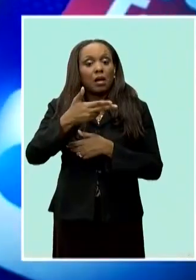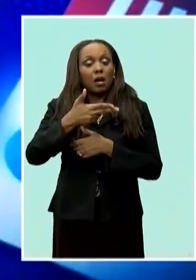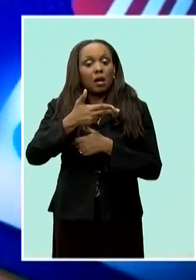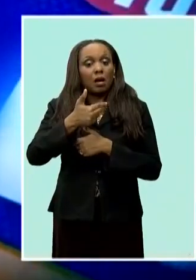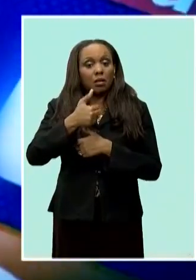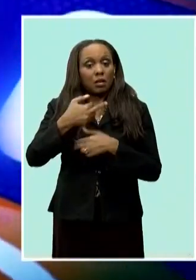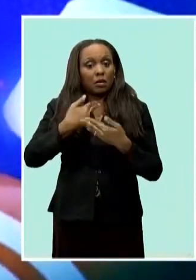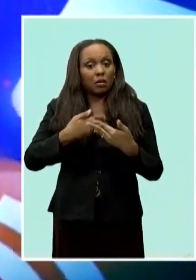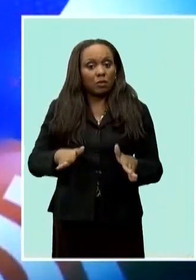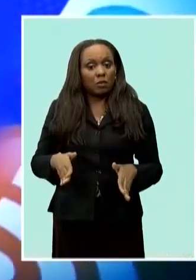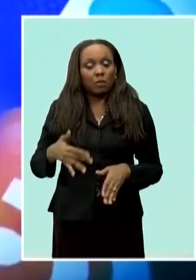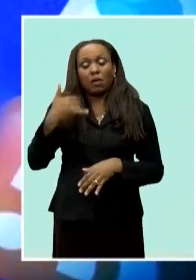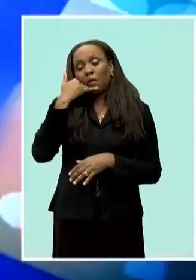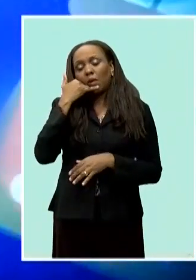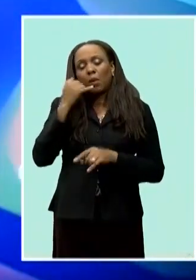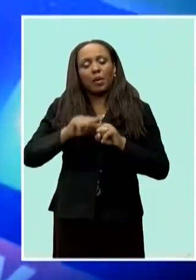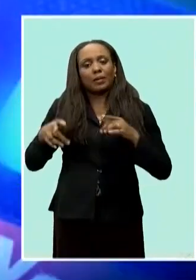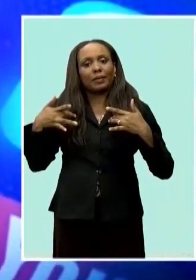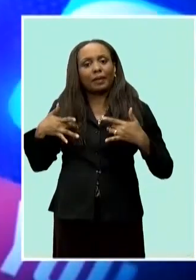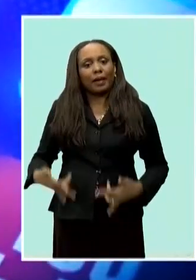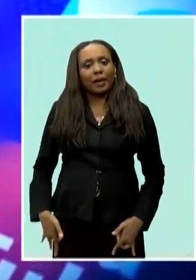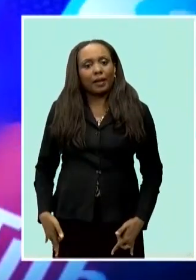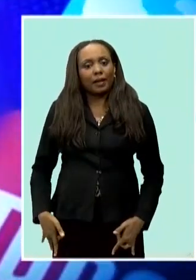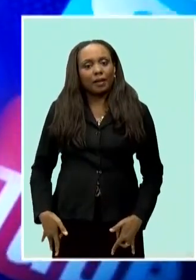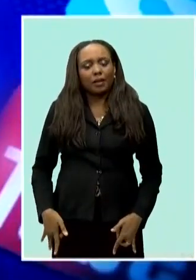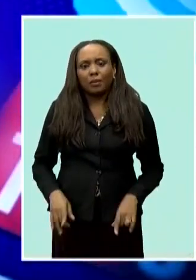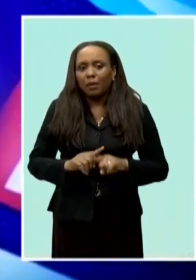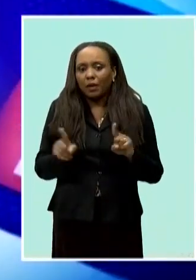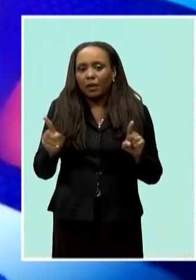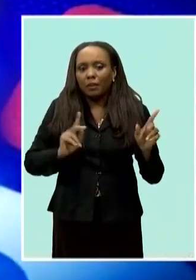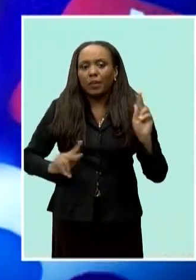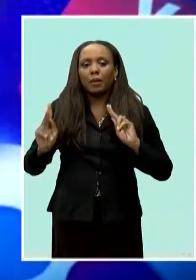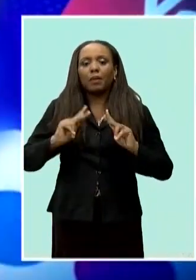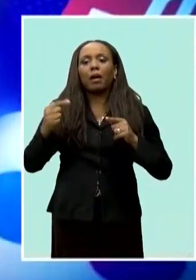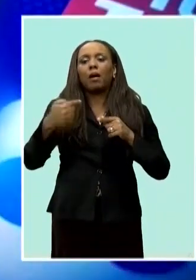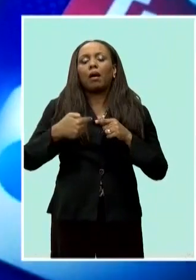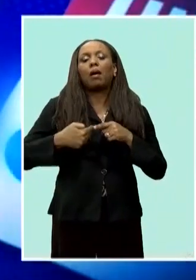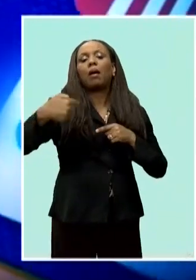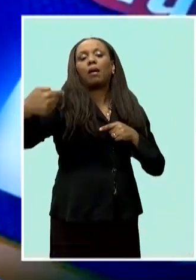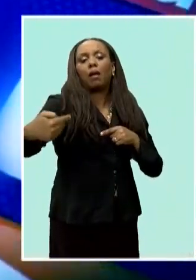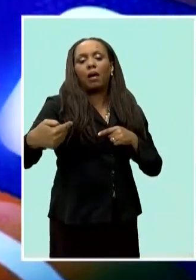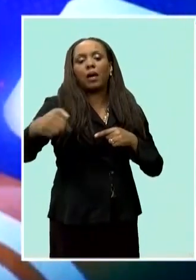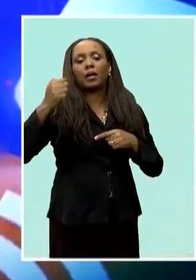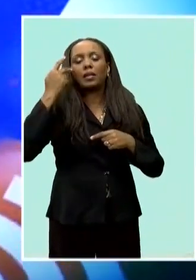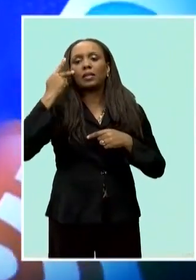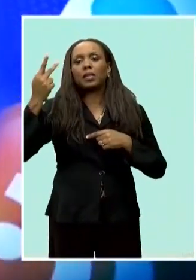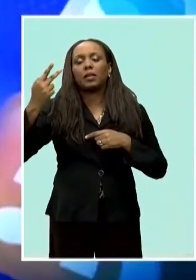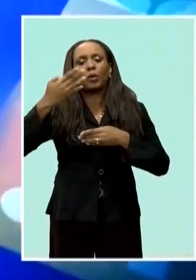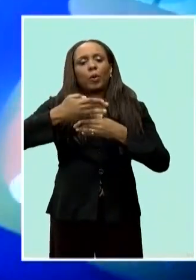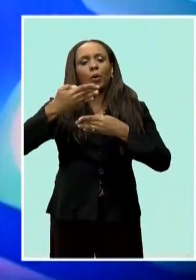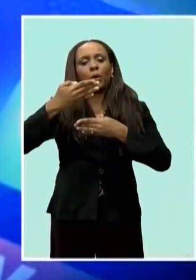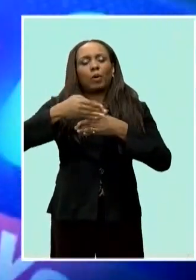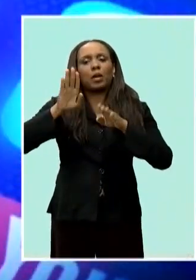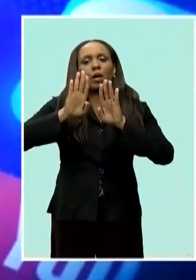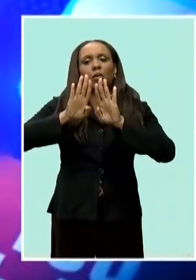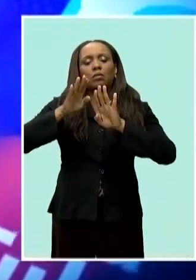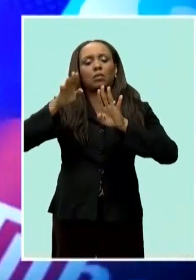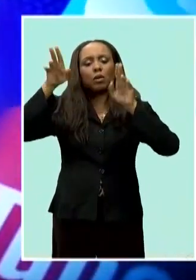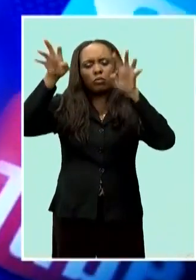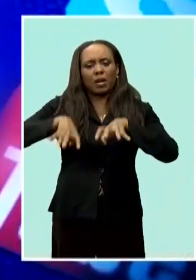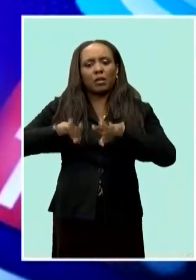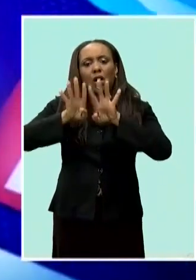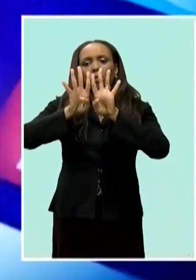Some pretty scary stuff there. Well, a United Airlines pilot is considering filing a $1 million lawsuit against the city of